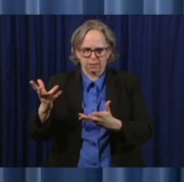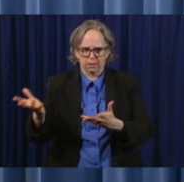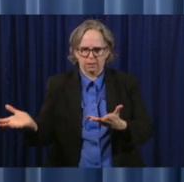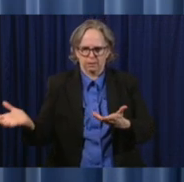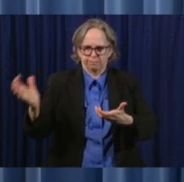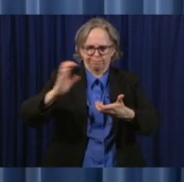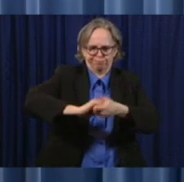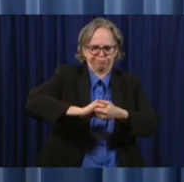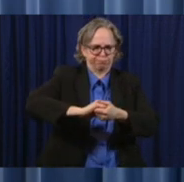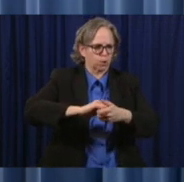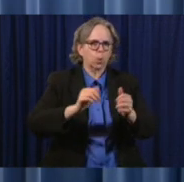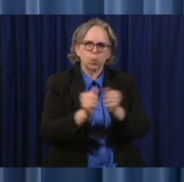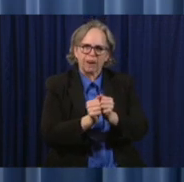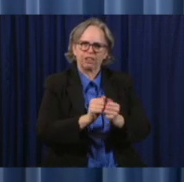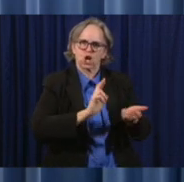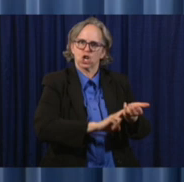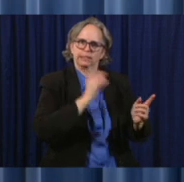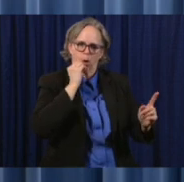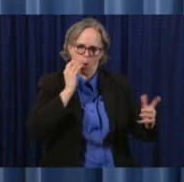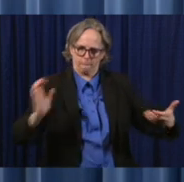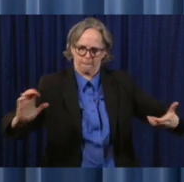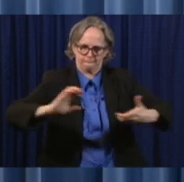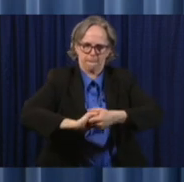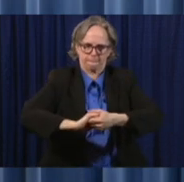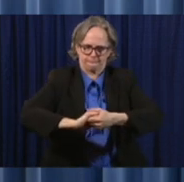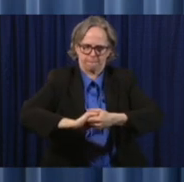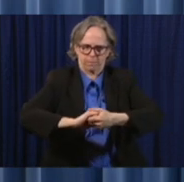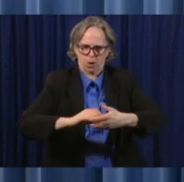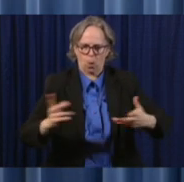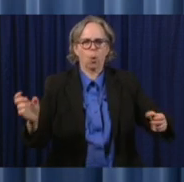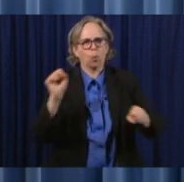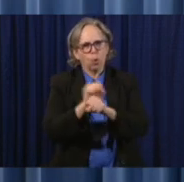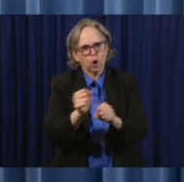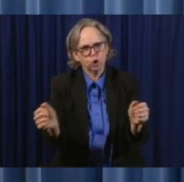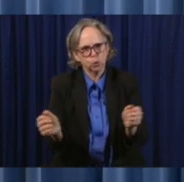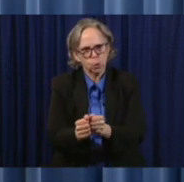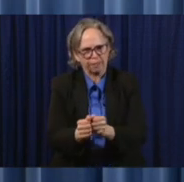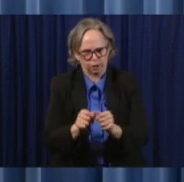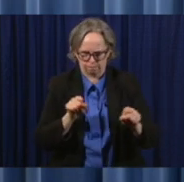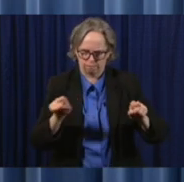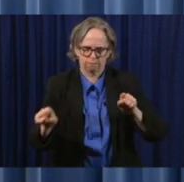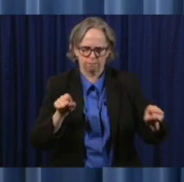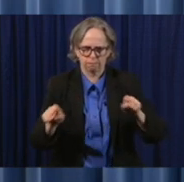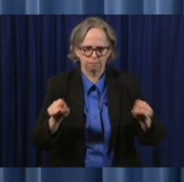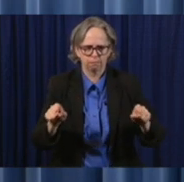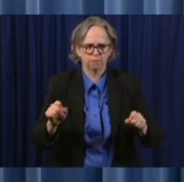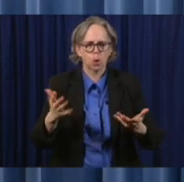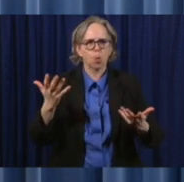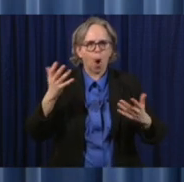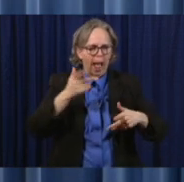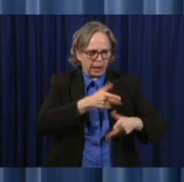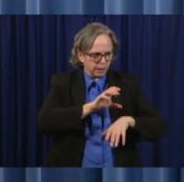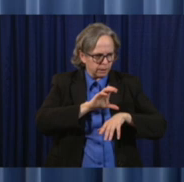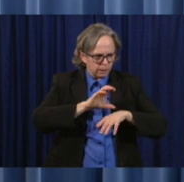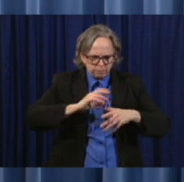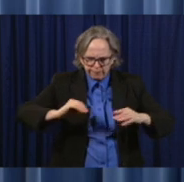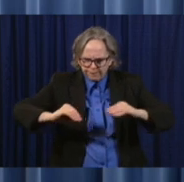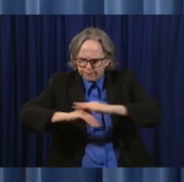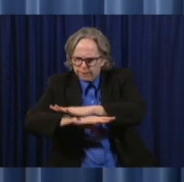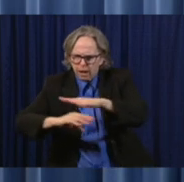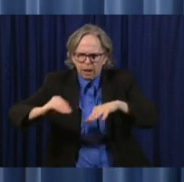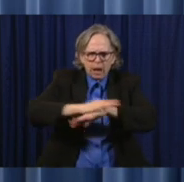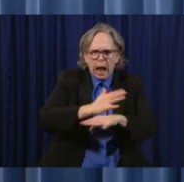a hospital to work with them in case there's a COVID-19 outbreak in the nursing